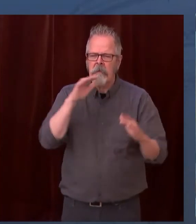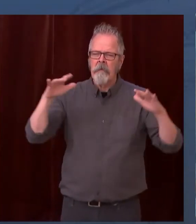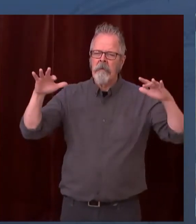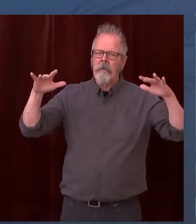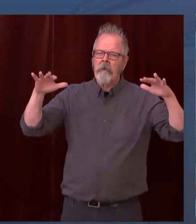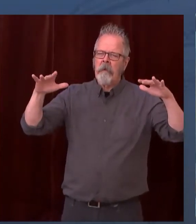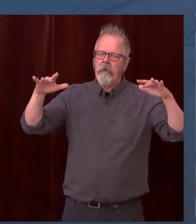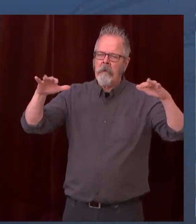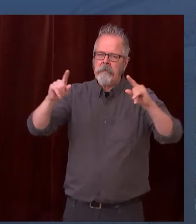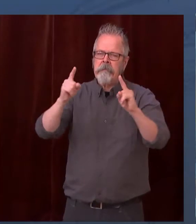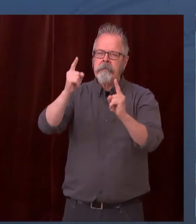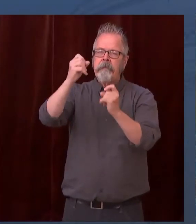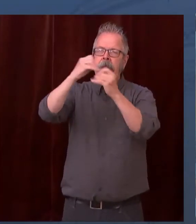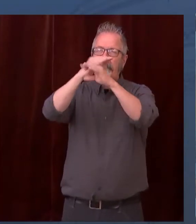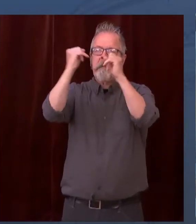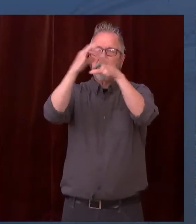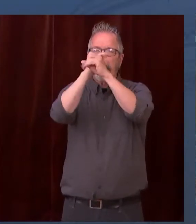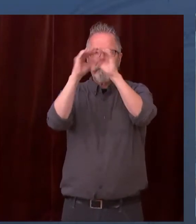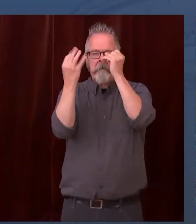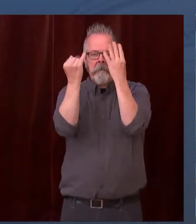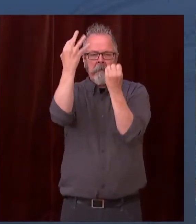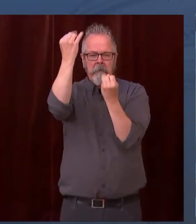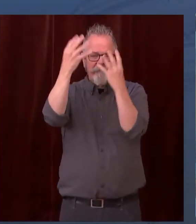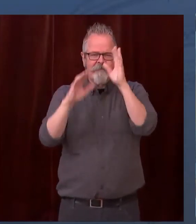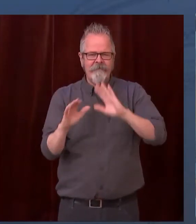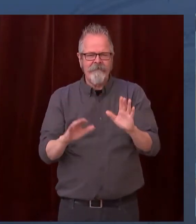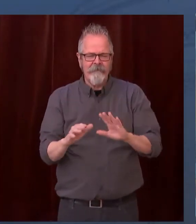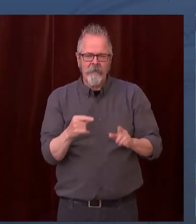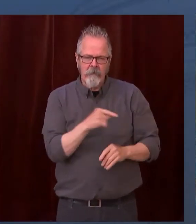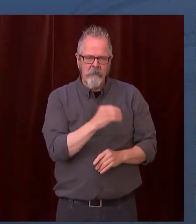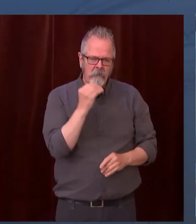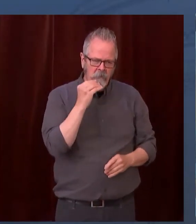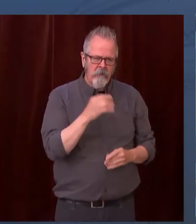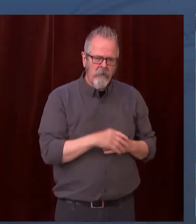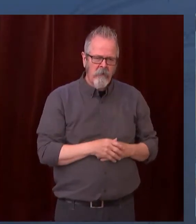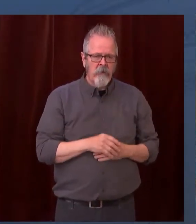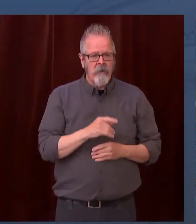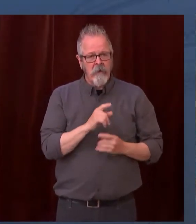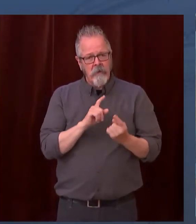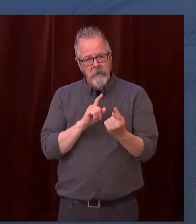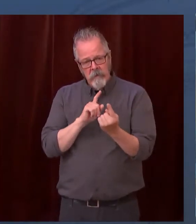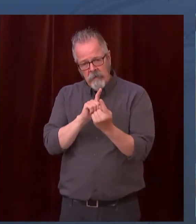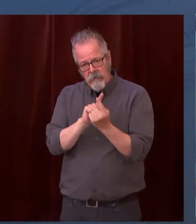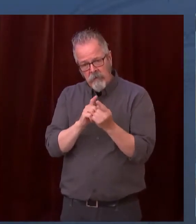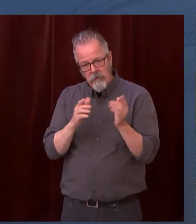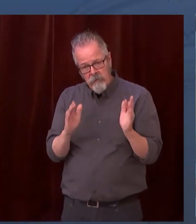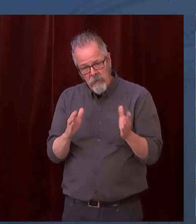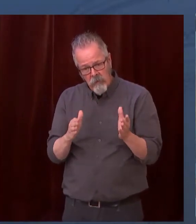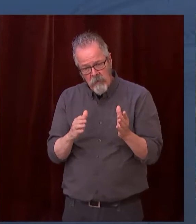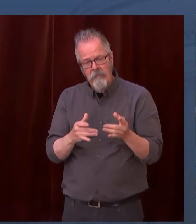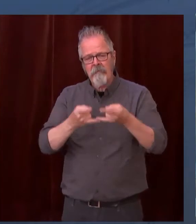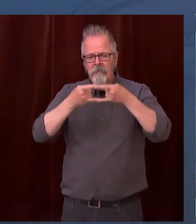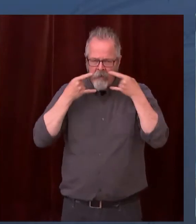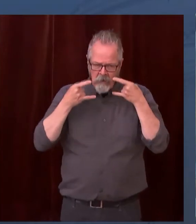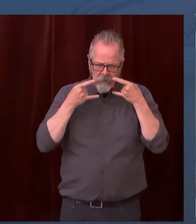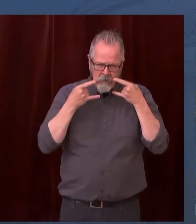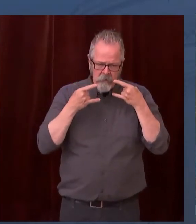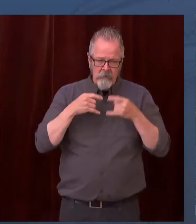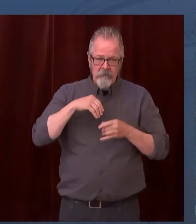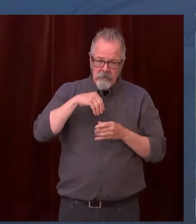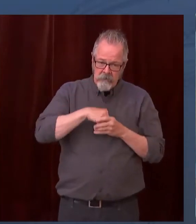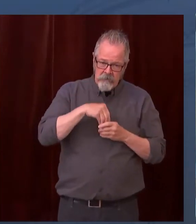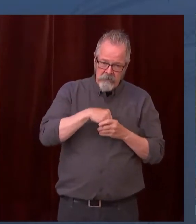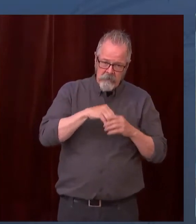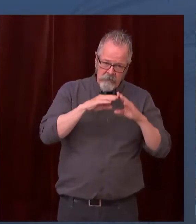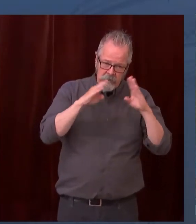feet of distance. This is not the time for extended family, friends, or neighborhood birthday parties, retirements, or 4th